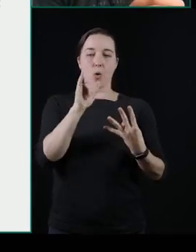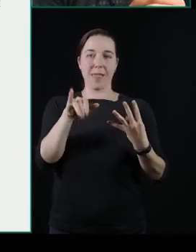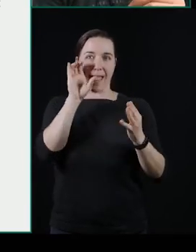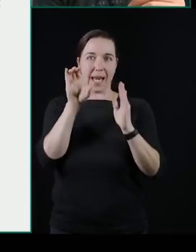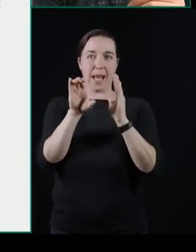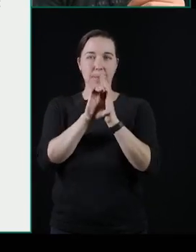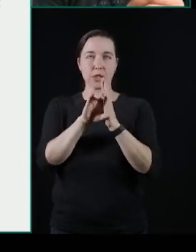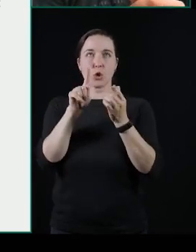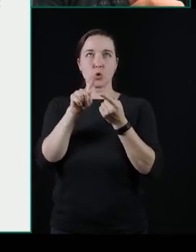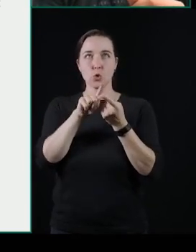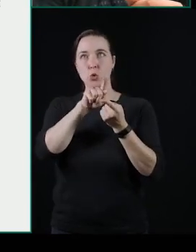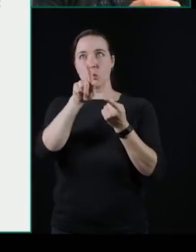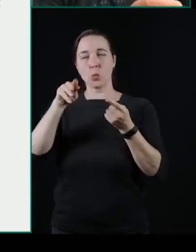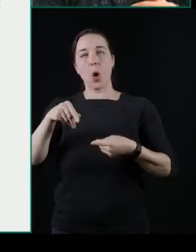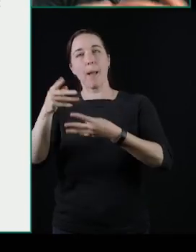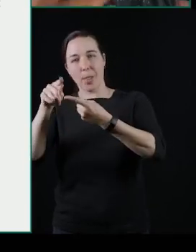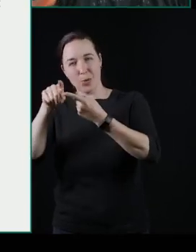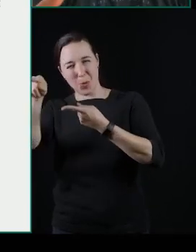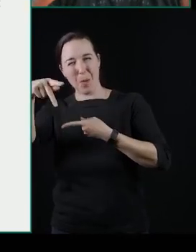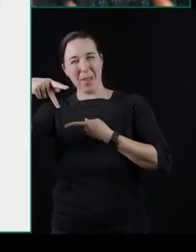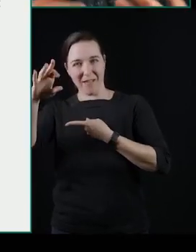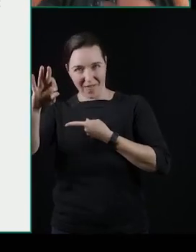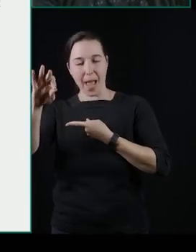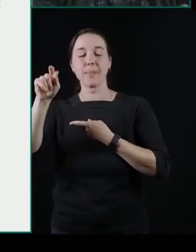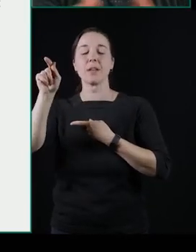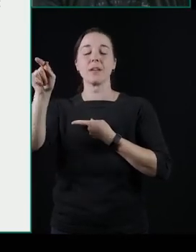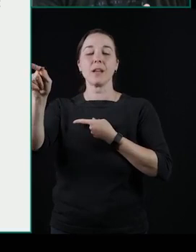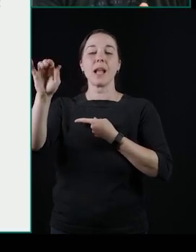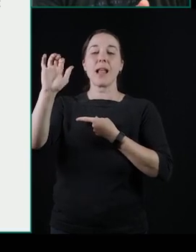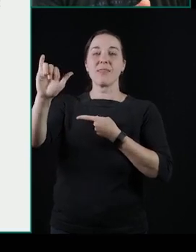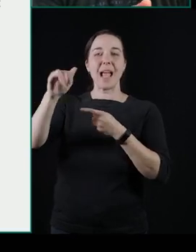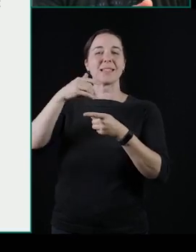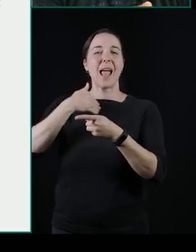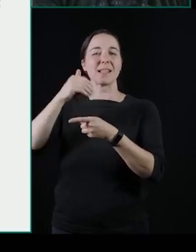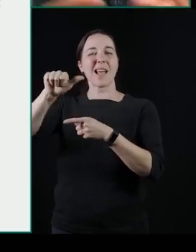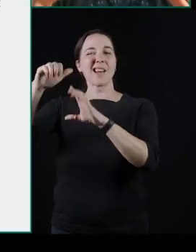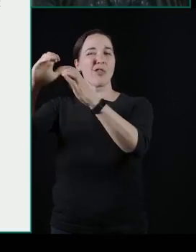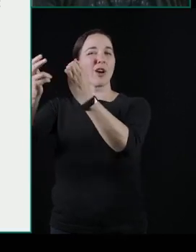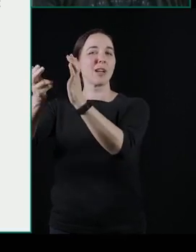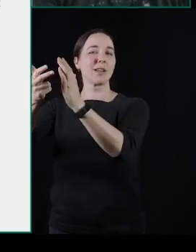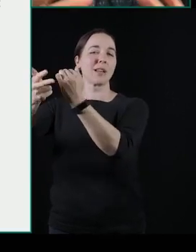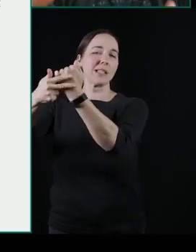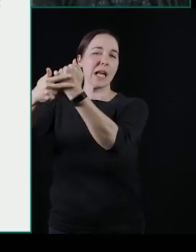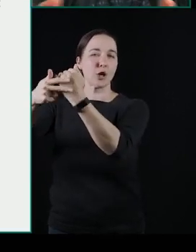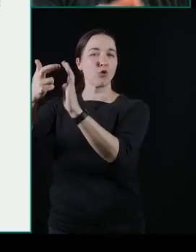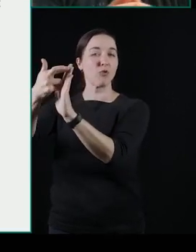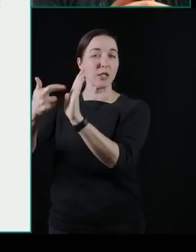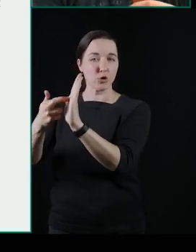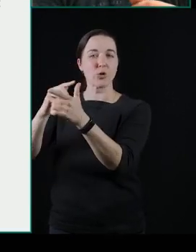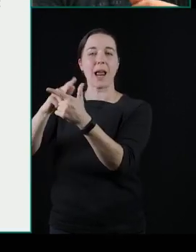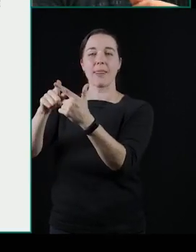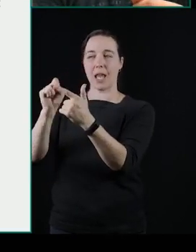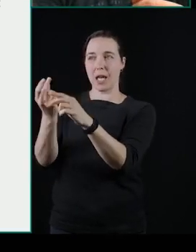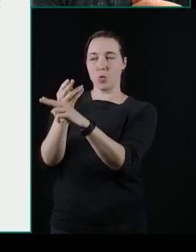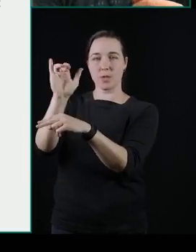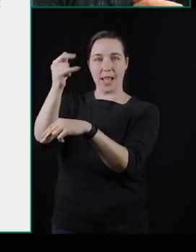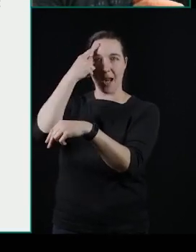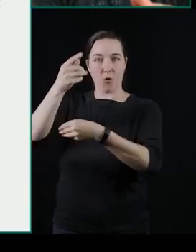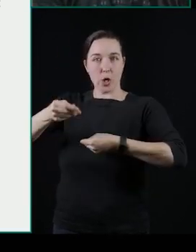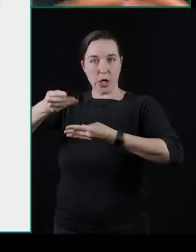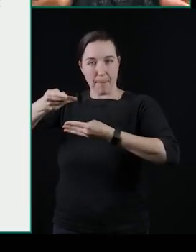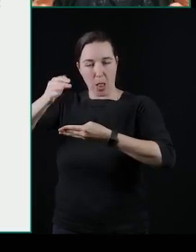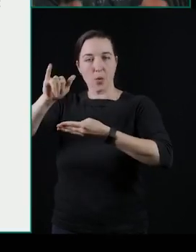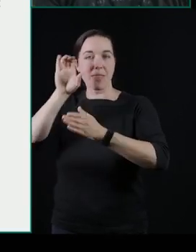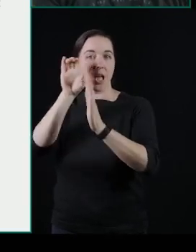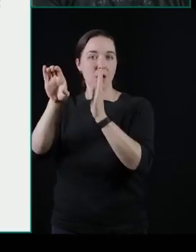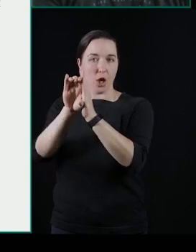to PlayFab, right? So PlayFab provides access to an Azure container registry. There we can use that to upload the container